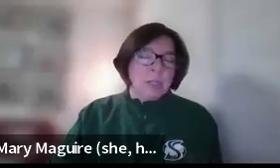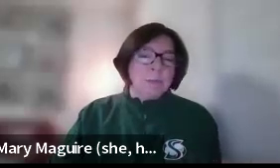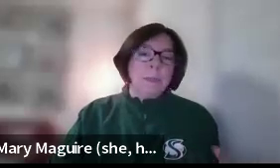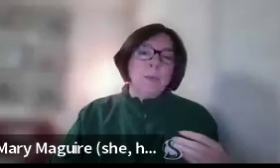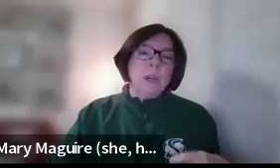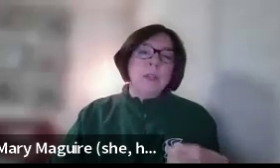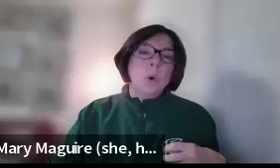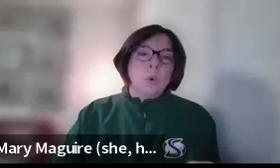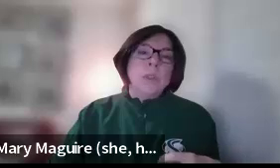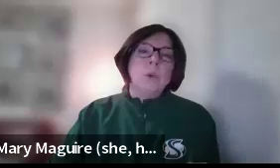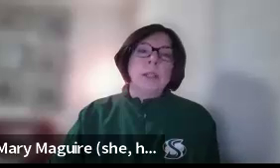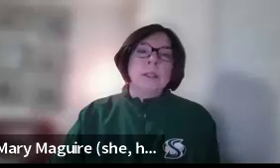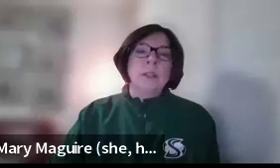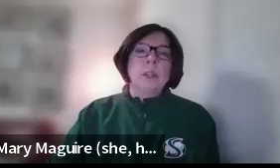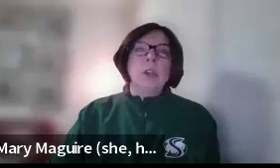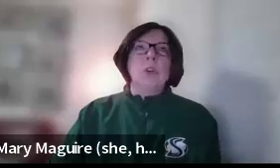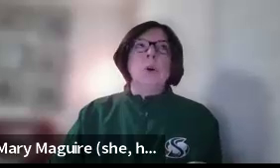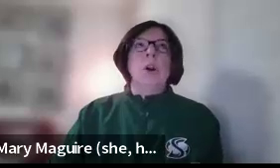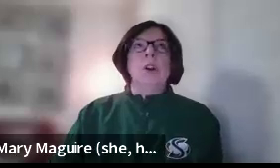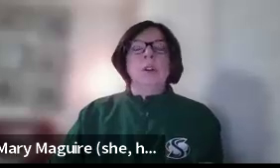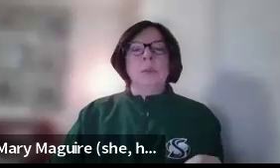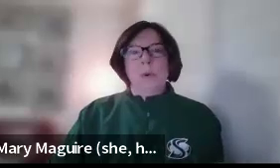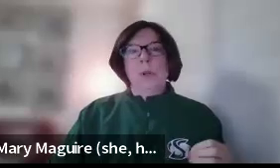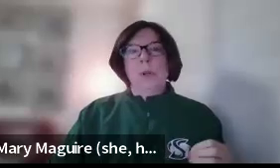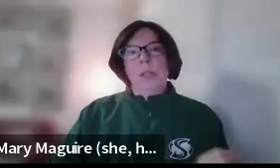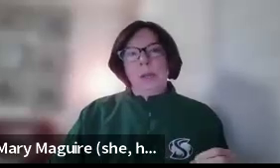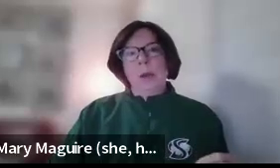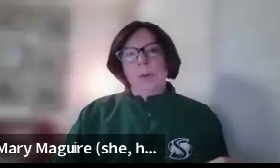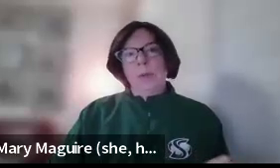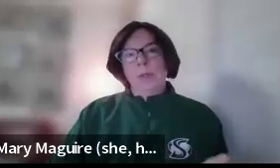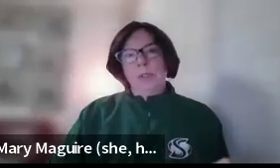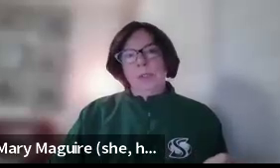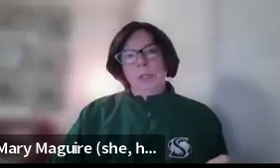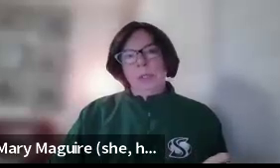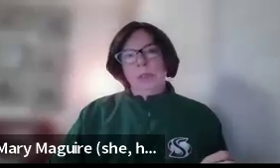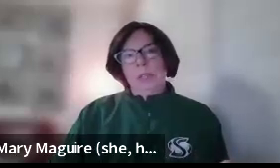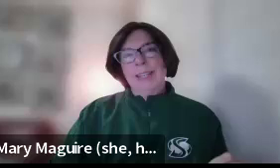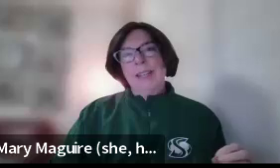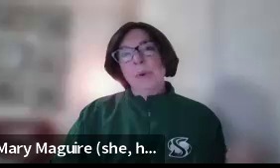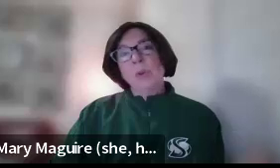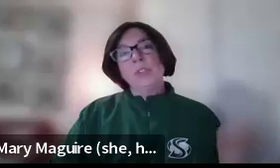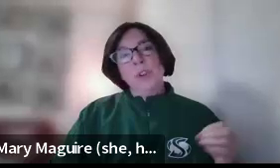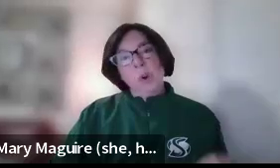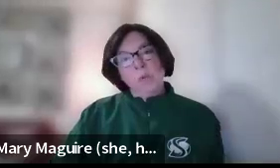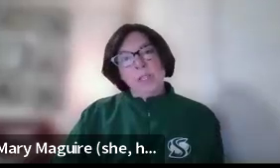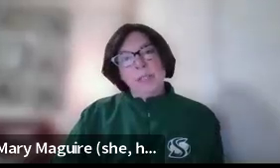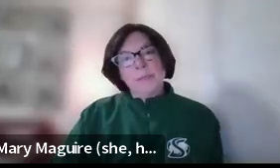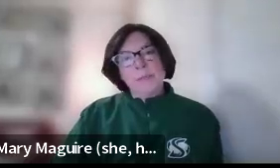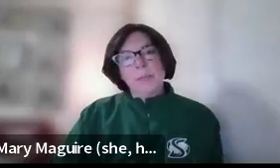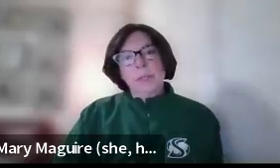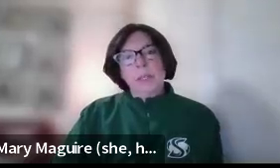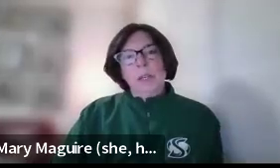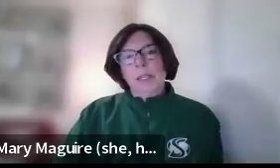years. We are the only ones who are talking about proposing a student success fee